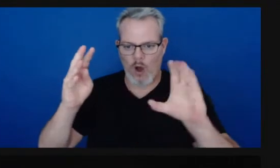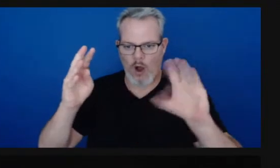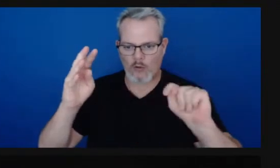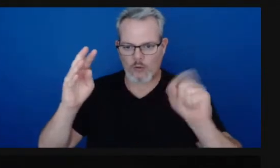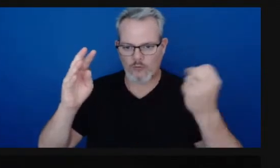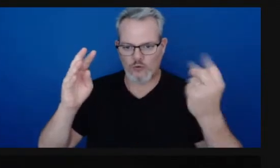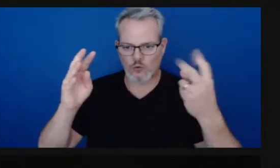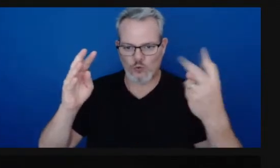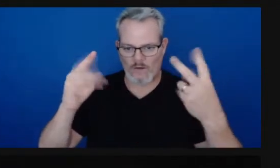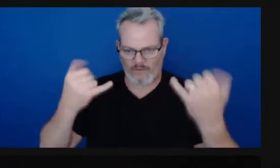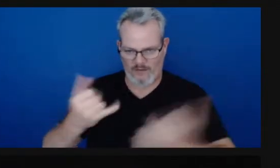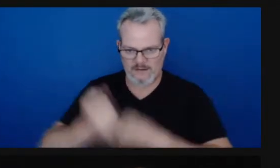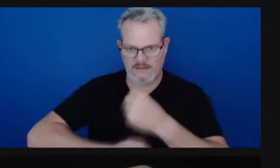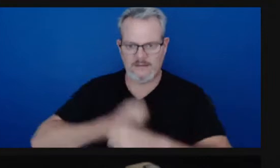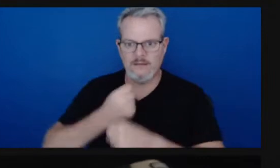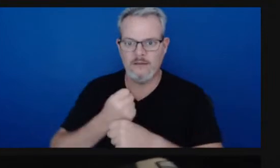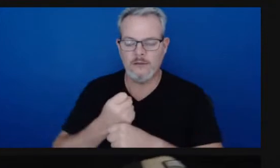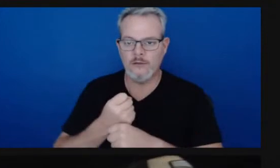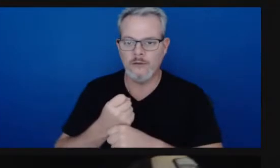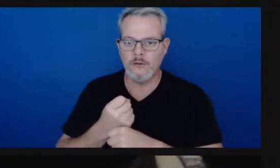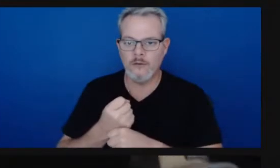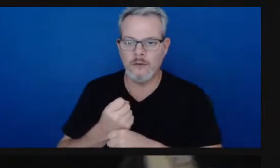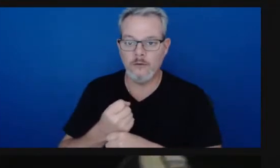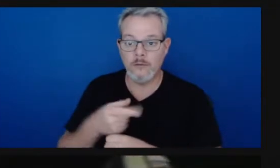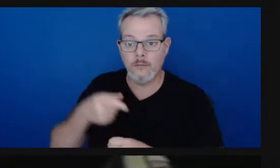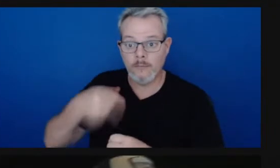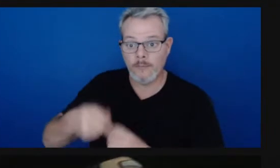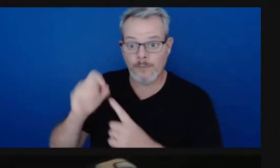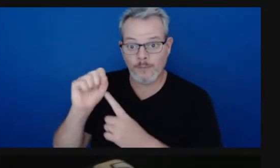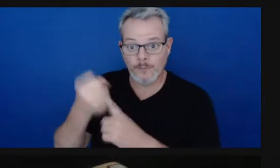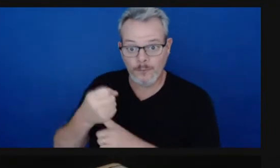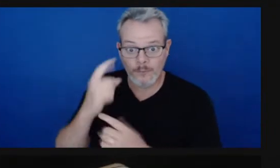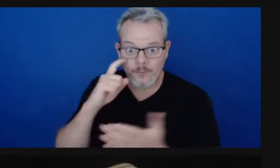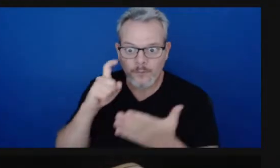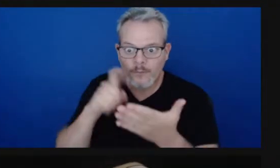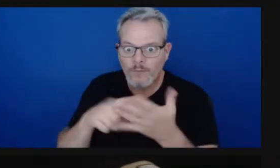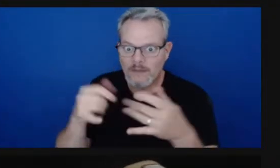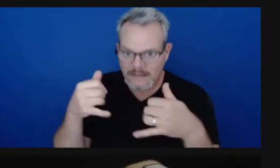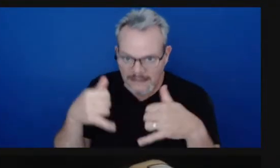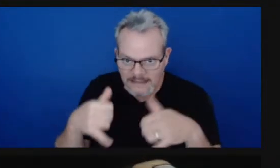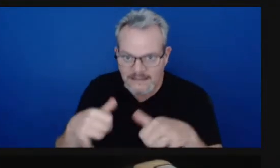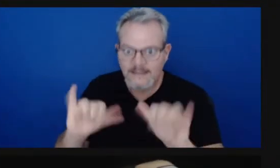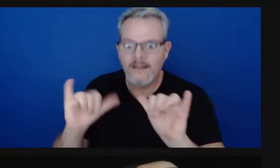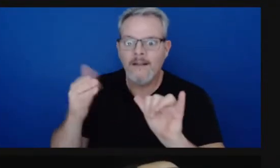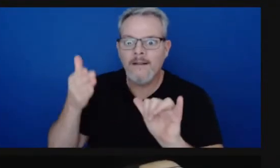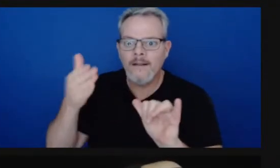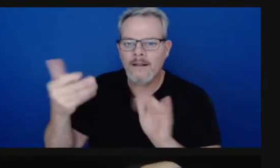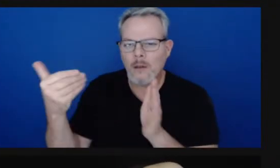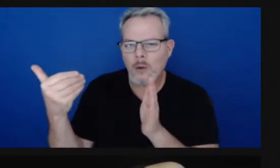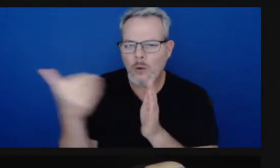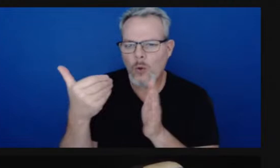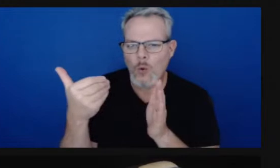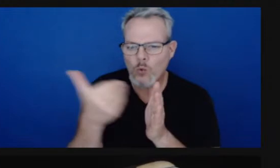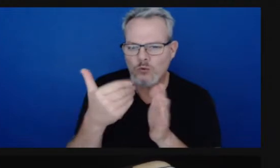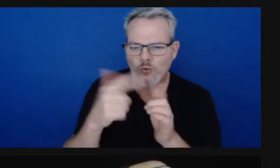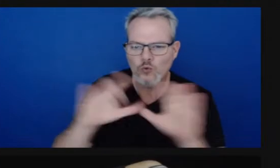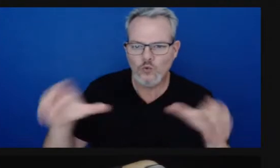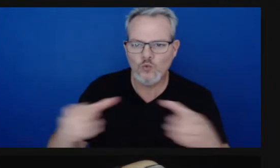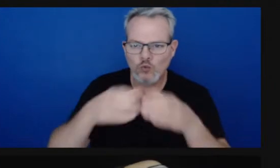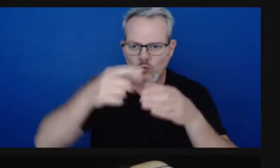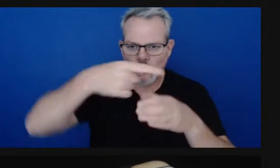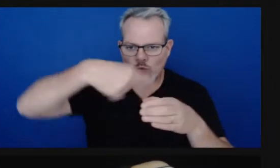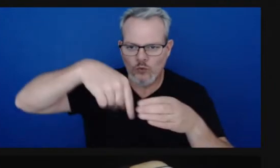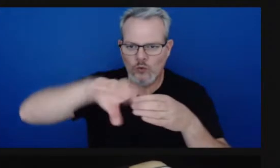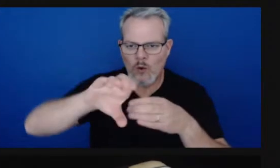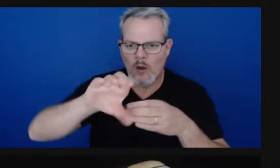And in this case, the center of uplift is still over here, as it may be actually closer to the caldera than